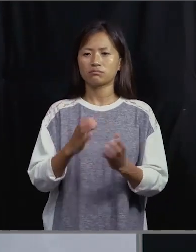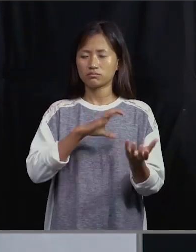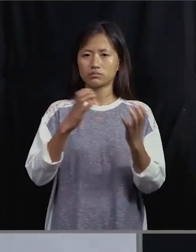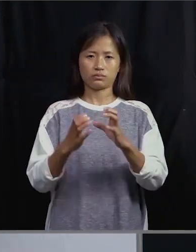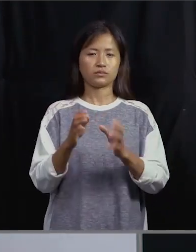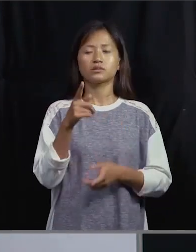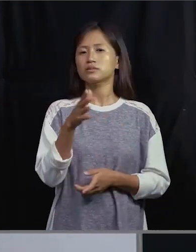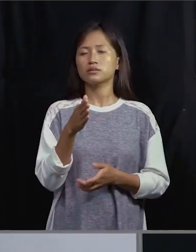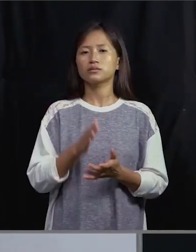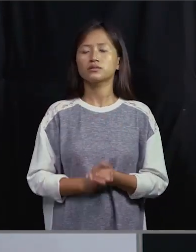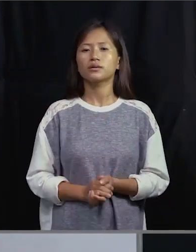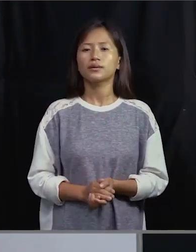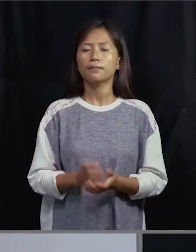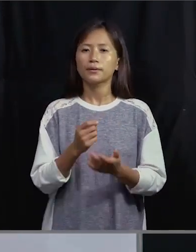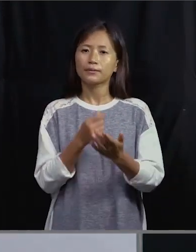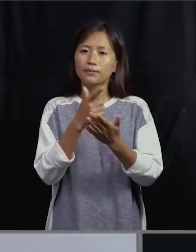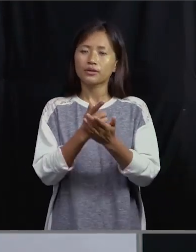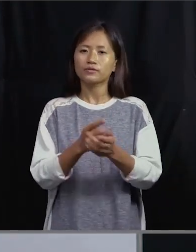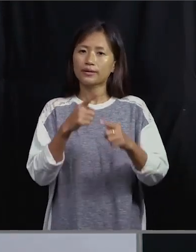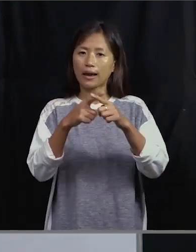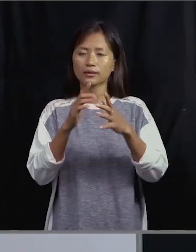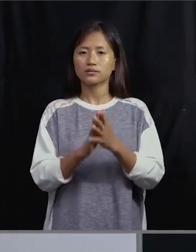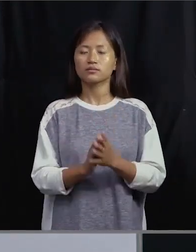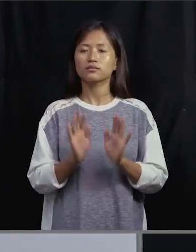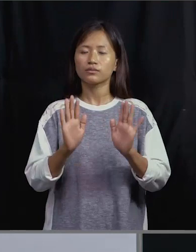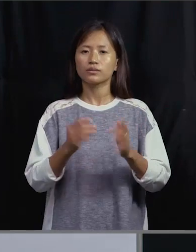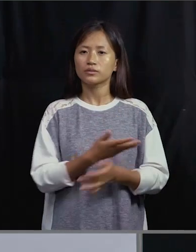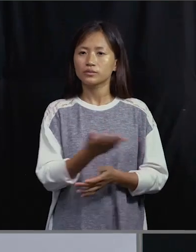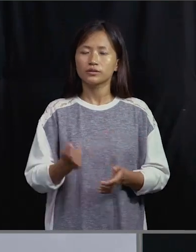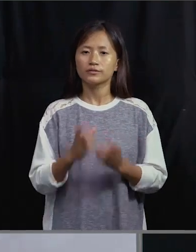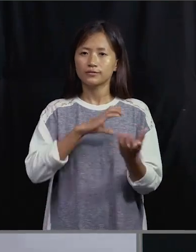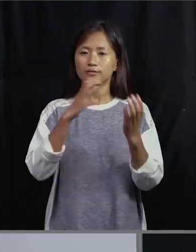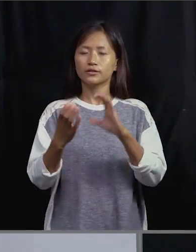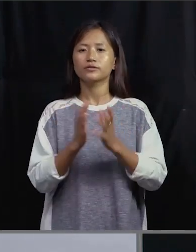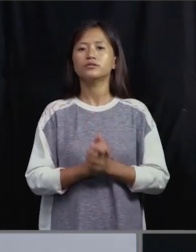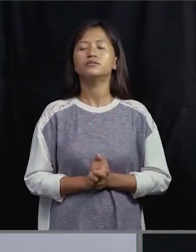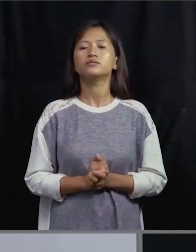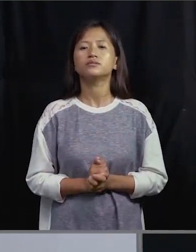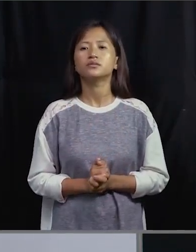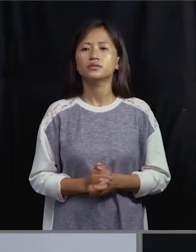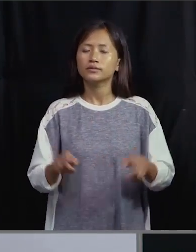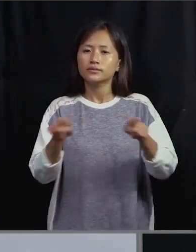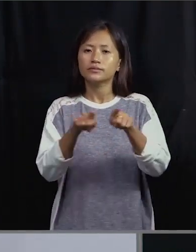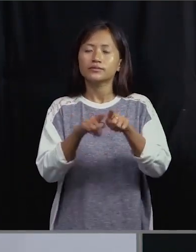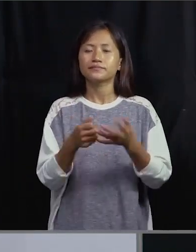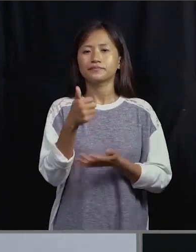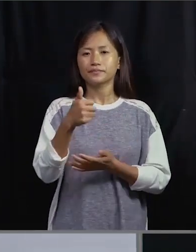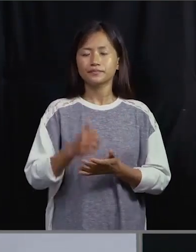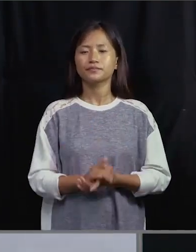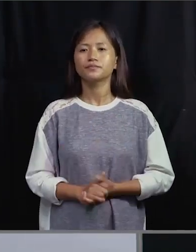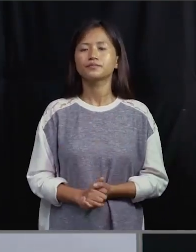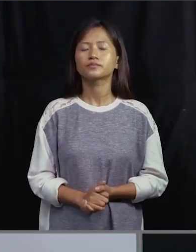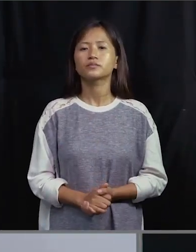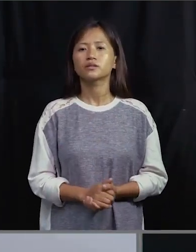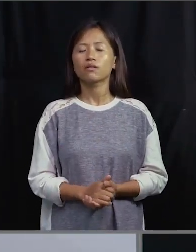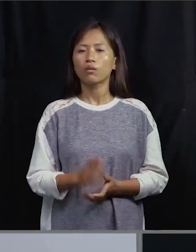but because of the change in price of this good X, there will be a change in the demand for this. This is called related goods. They are in one way